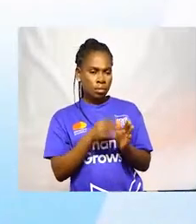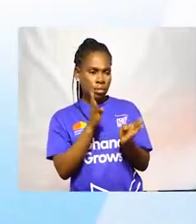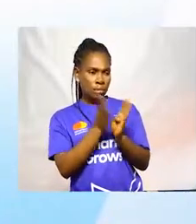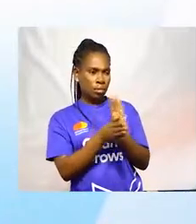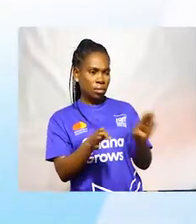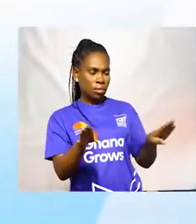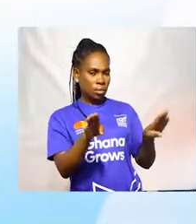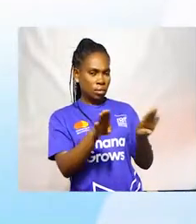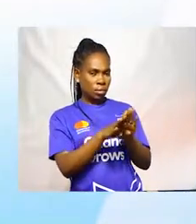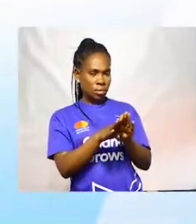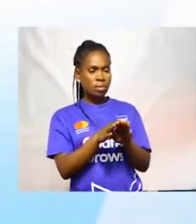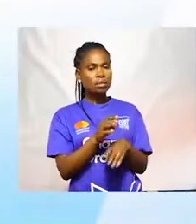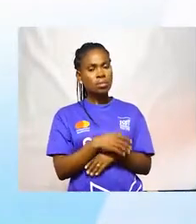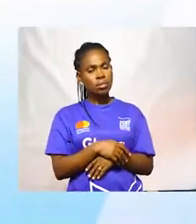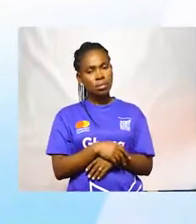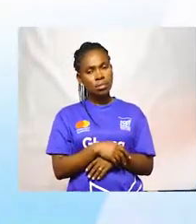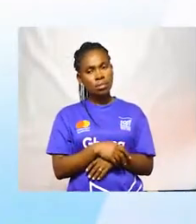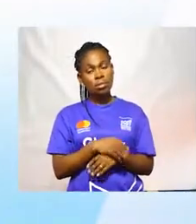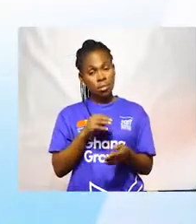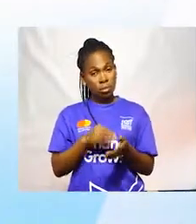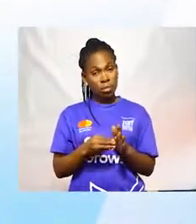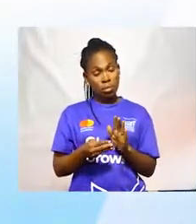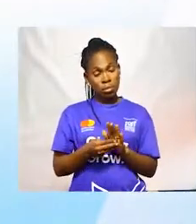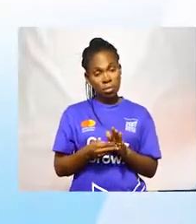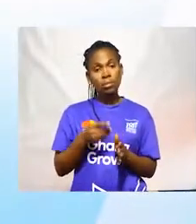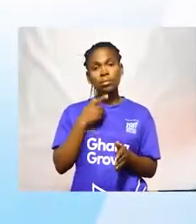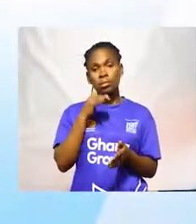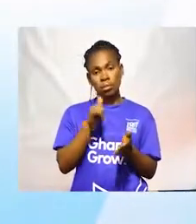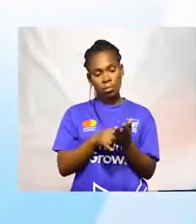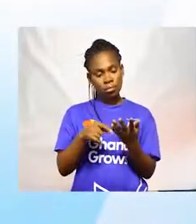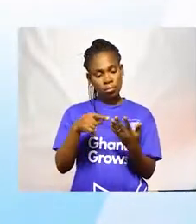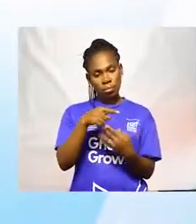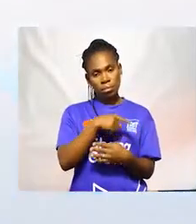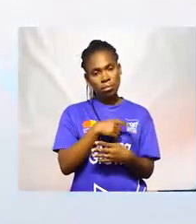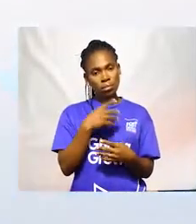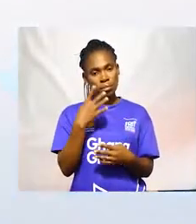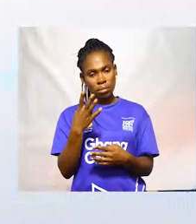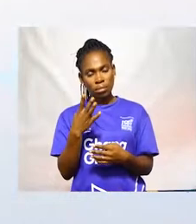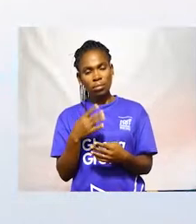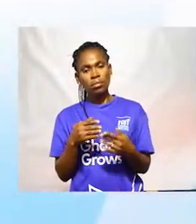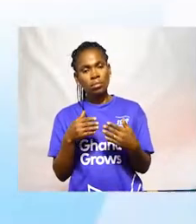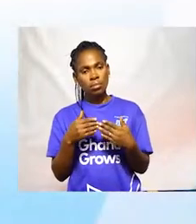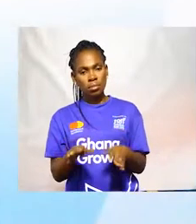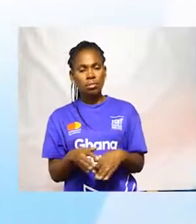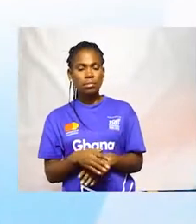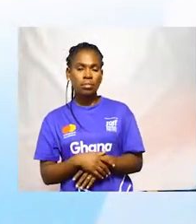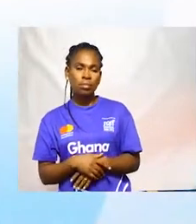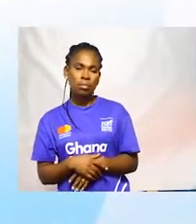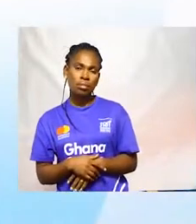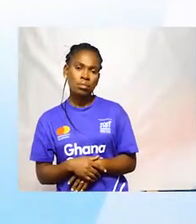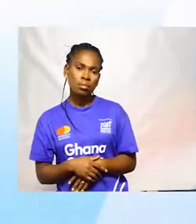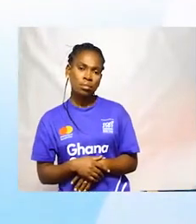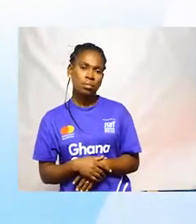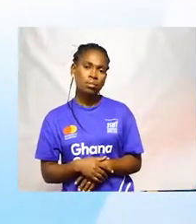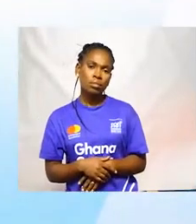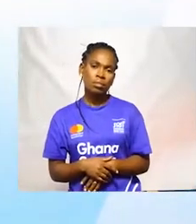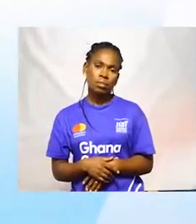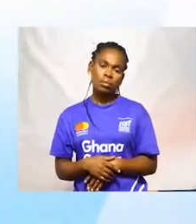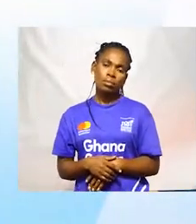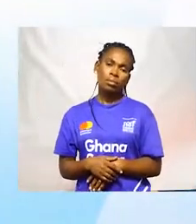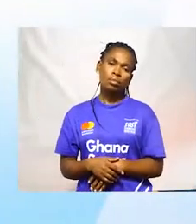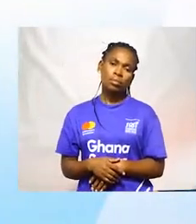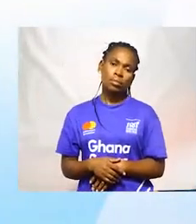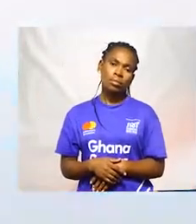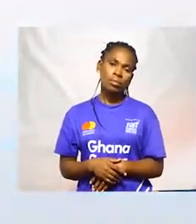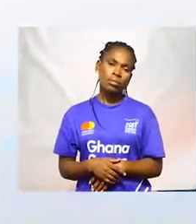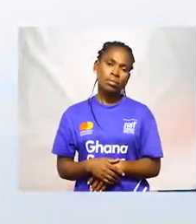in my face. And you are saying that it's possible that one of these four was breached. Yeah. And that's the key to maintaining the doors that